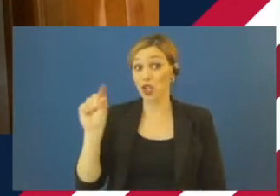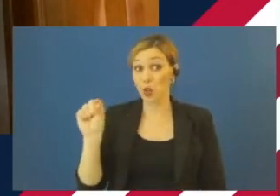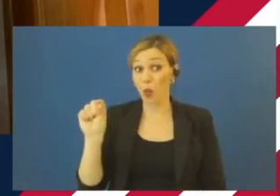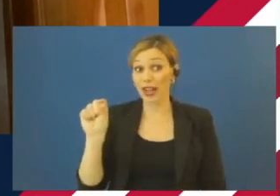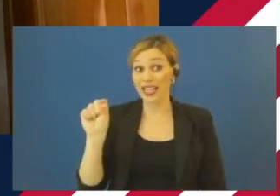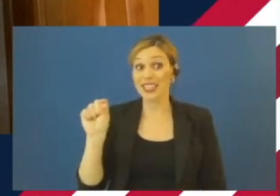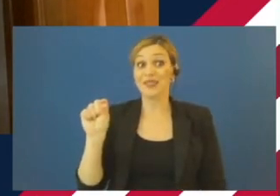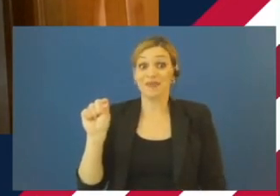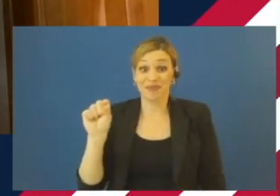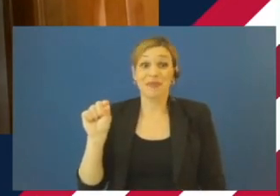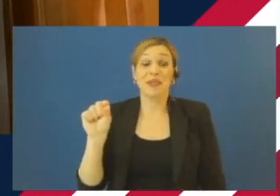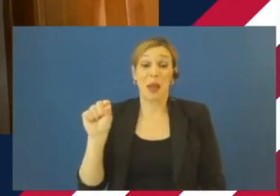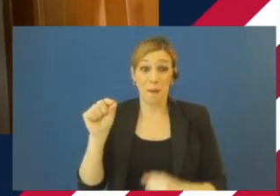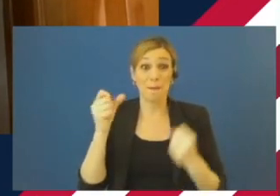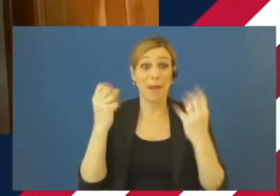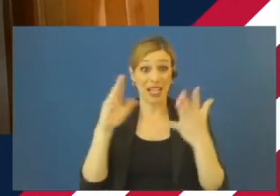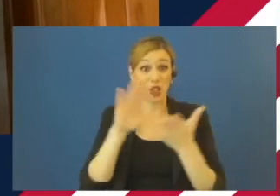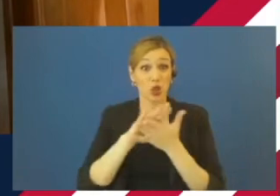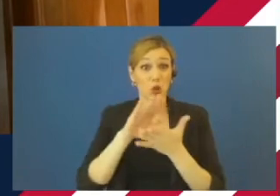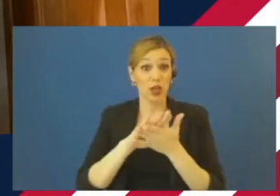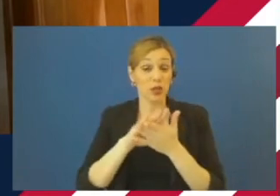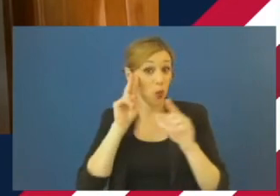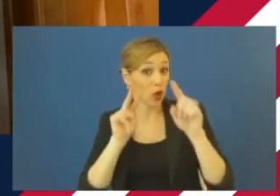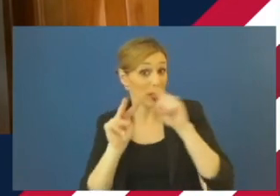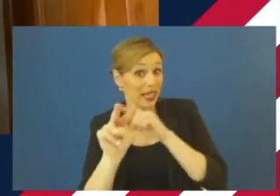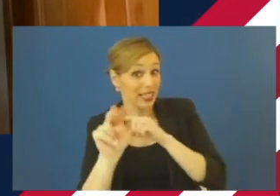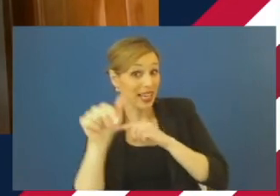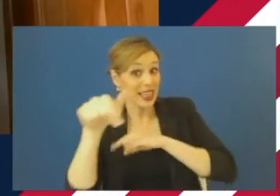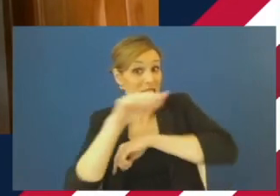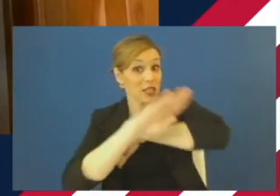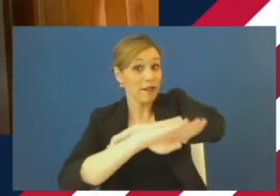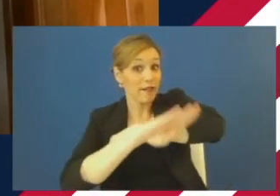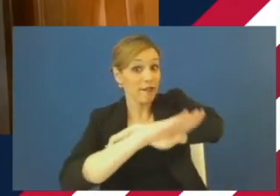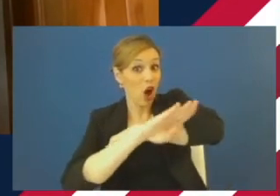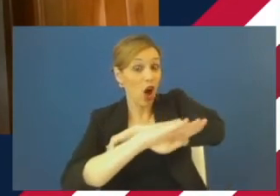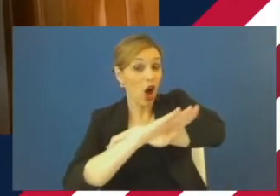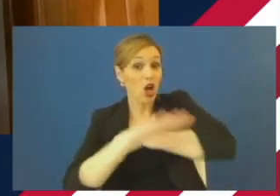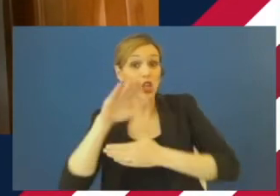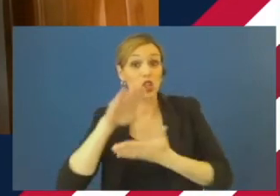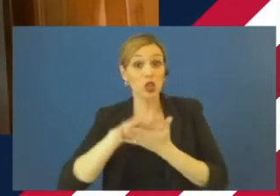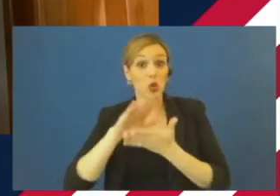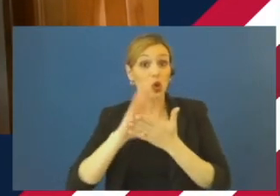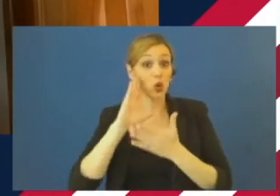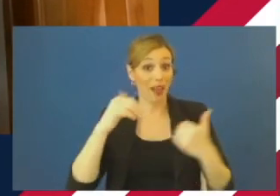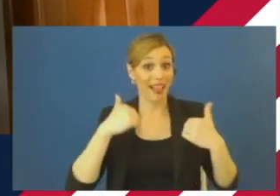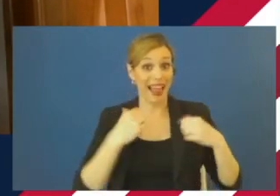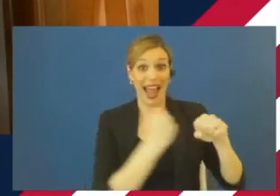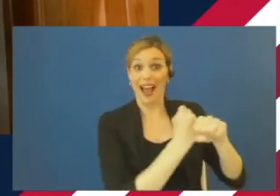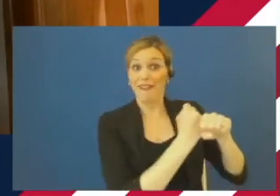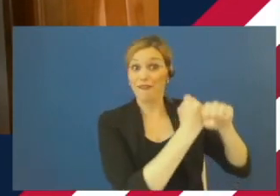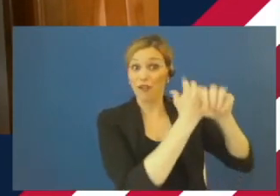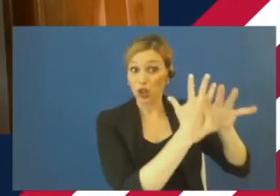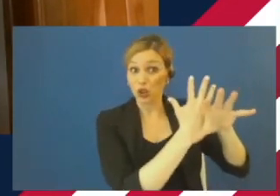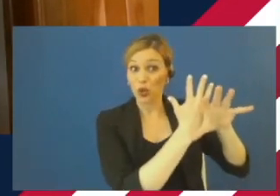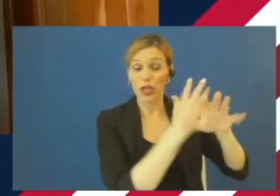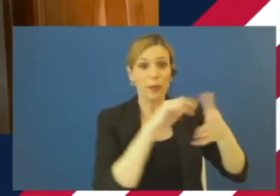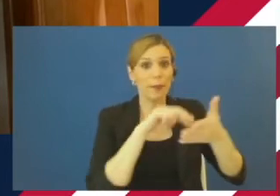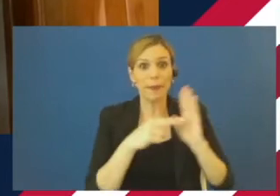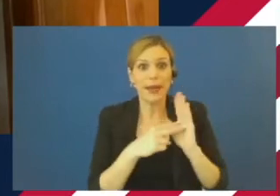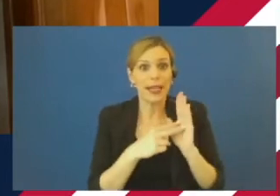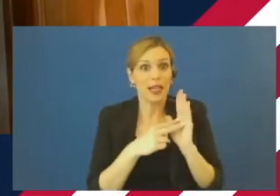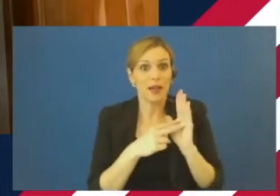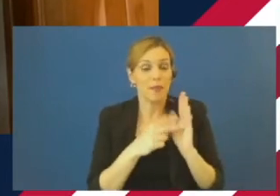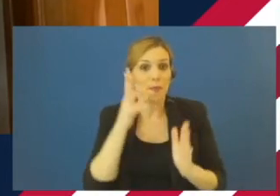attend school virtually, military families at large will have little to no options or access to childcare. If there was ever a time to